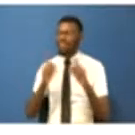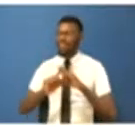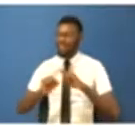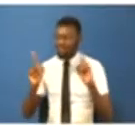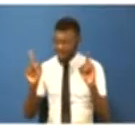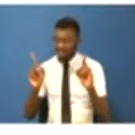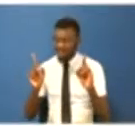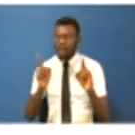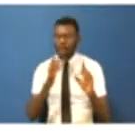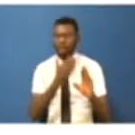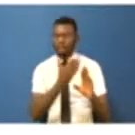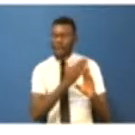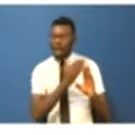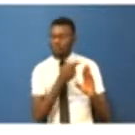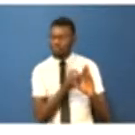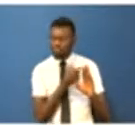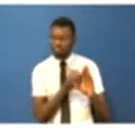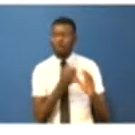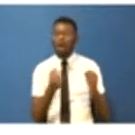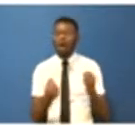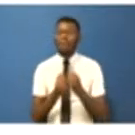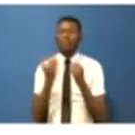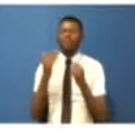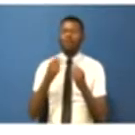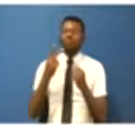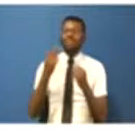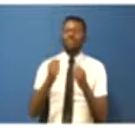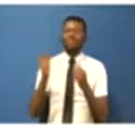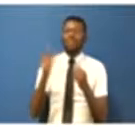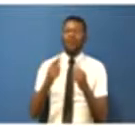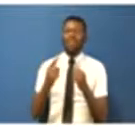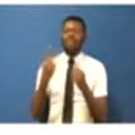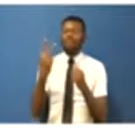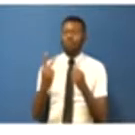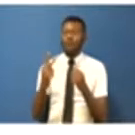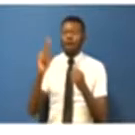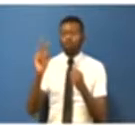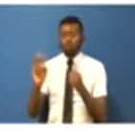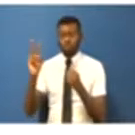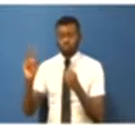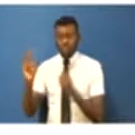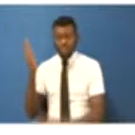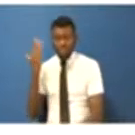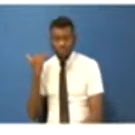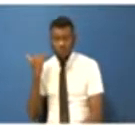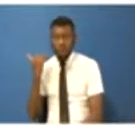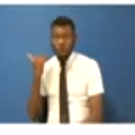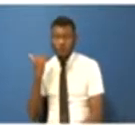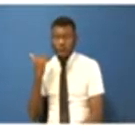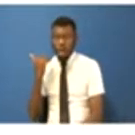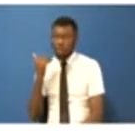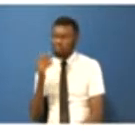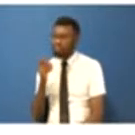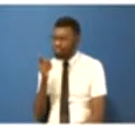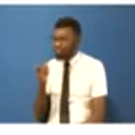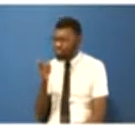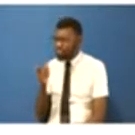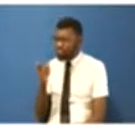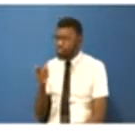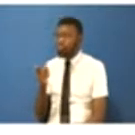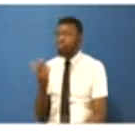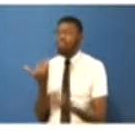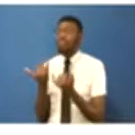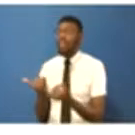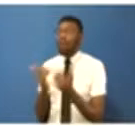taking you back to when this happened on the 25th of february 2020 vying for this position i want to believe you